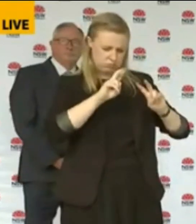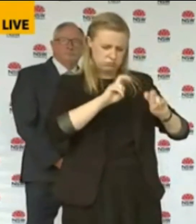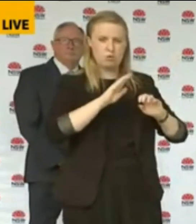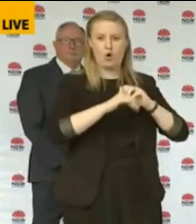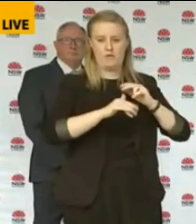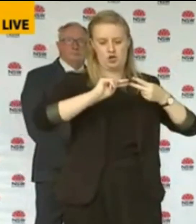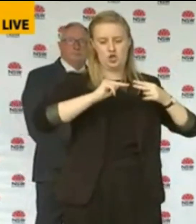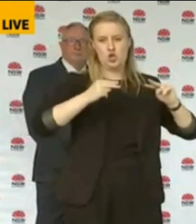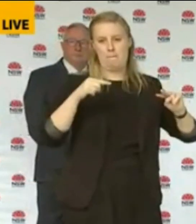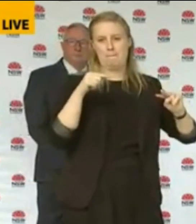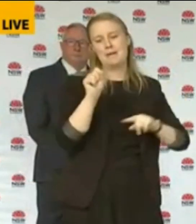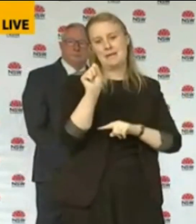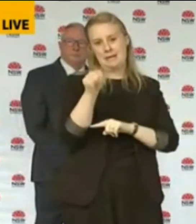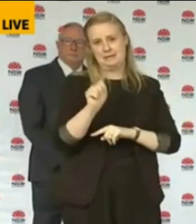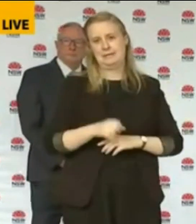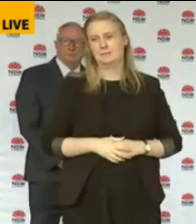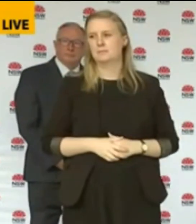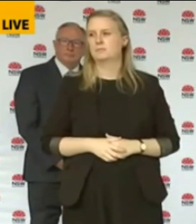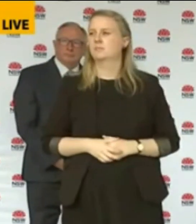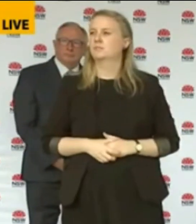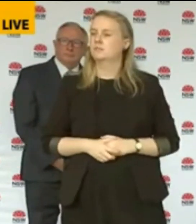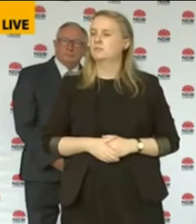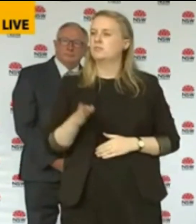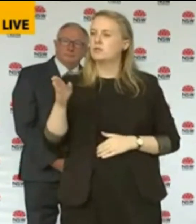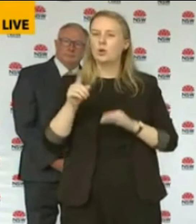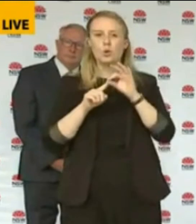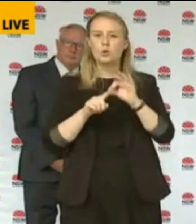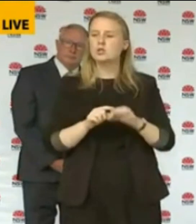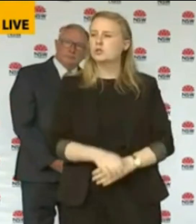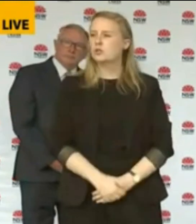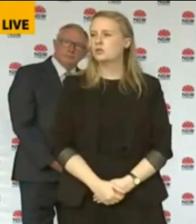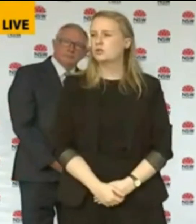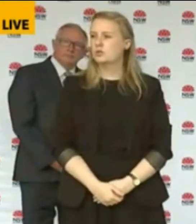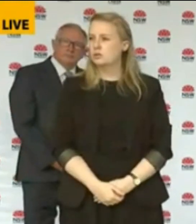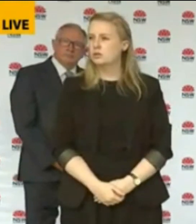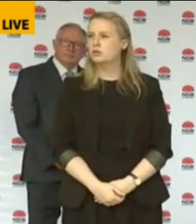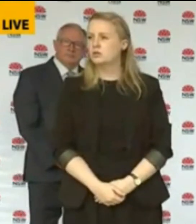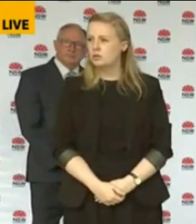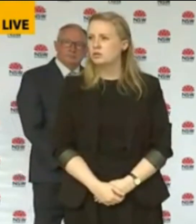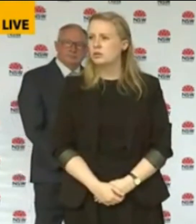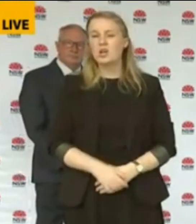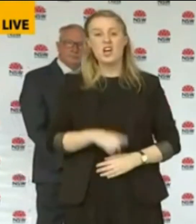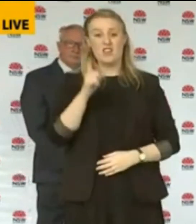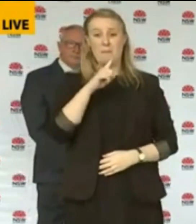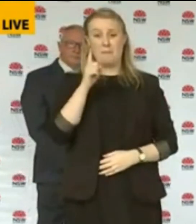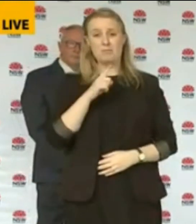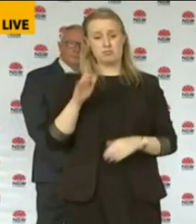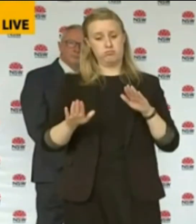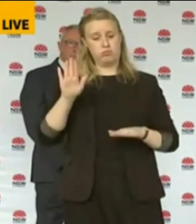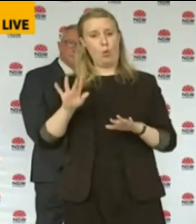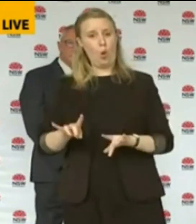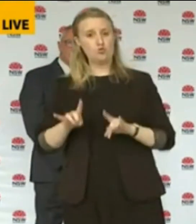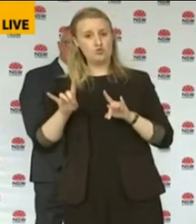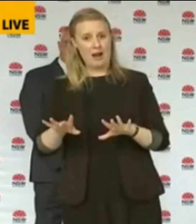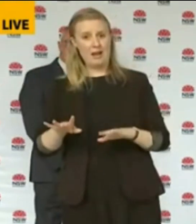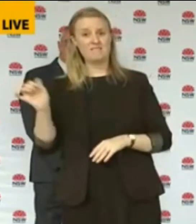it be time to rethink testing UK or Australians in the UK who are coming back to Australia to try and cut out